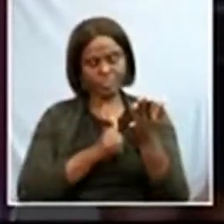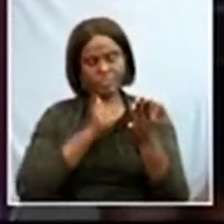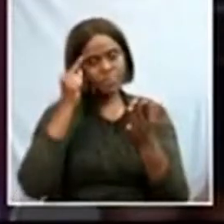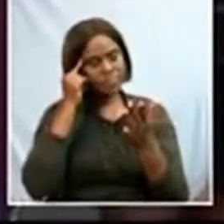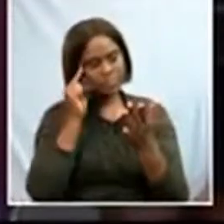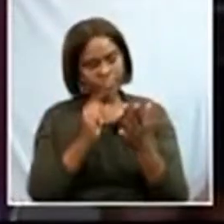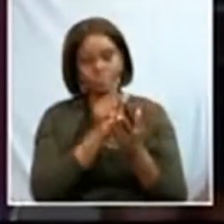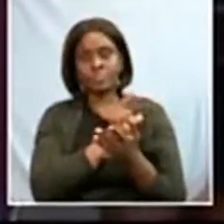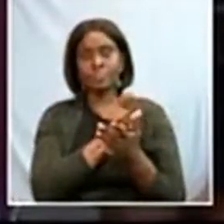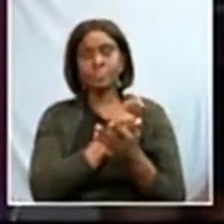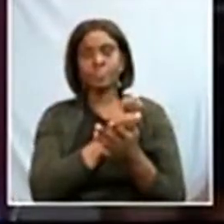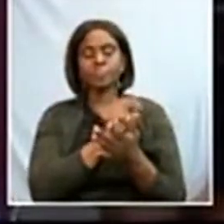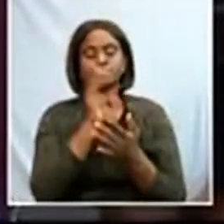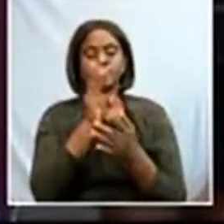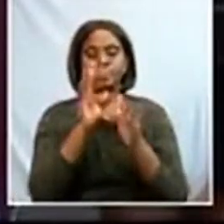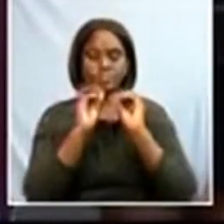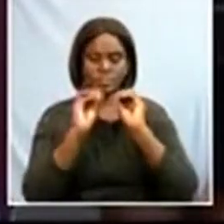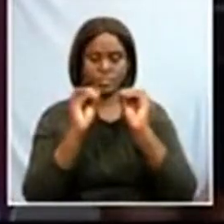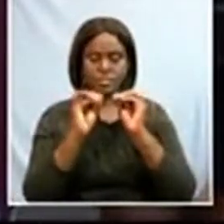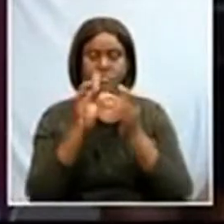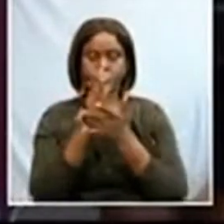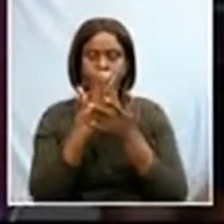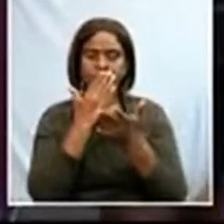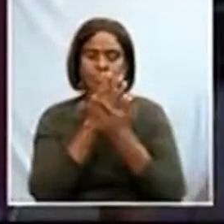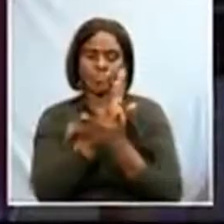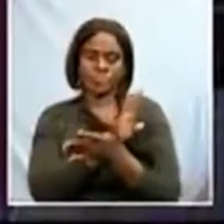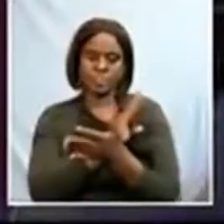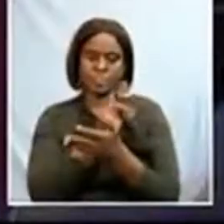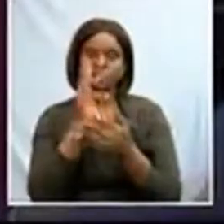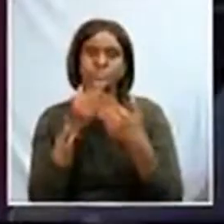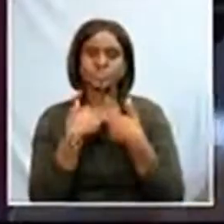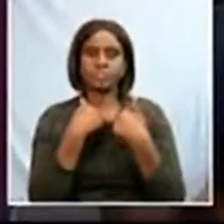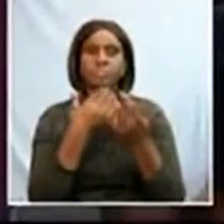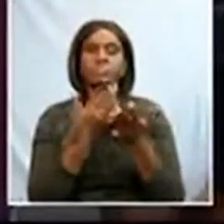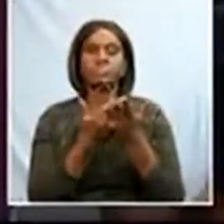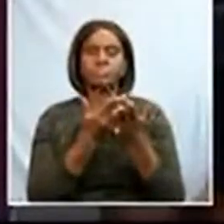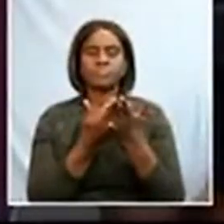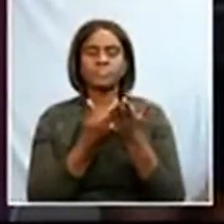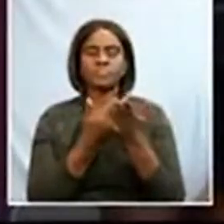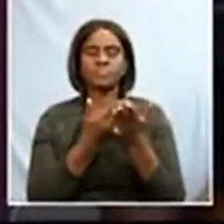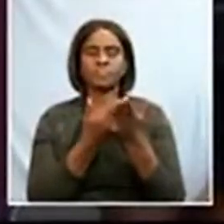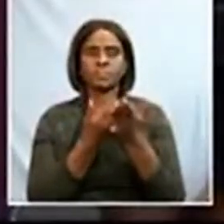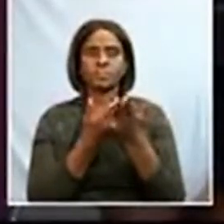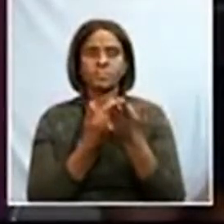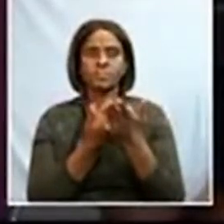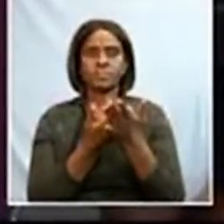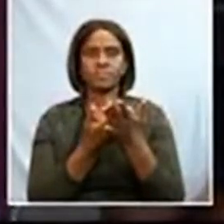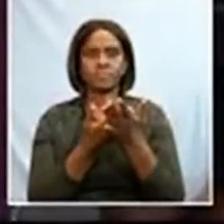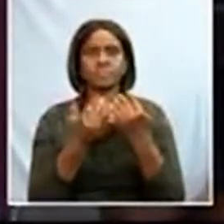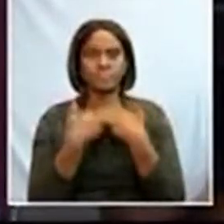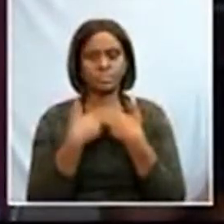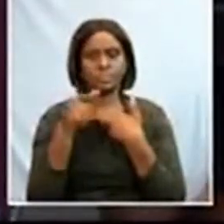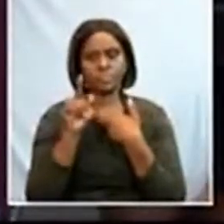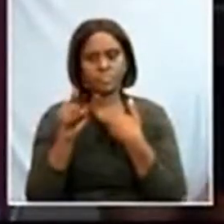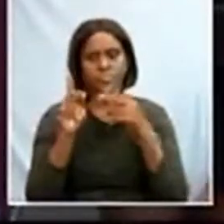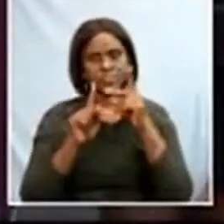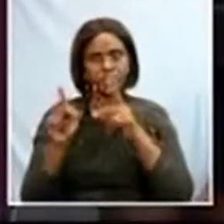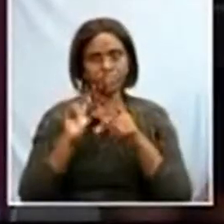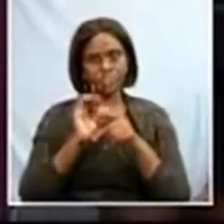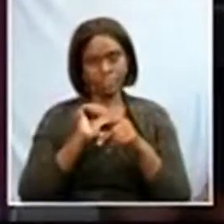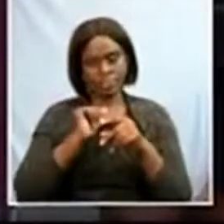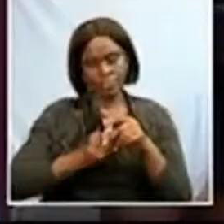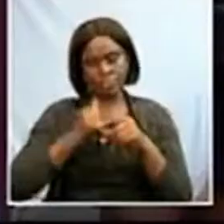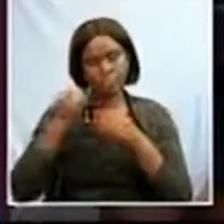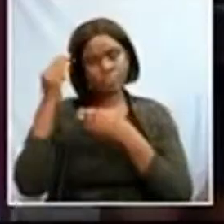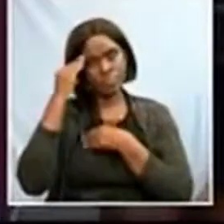police way, we instill some discipline in this, and we will have this. Of course, they are our people. We bear